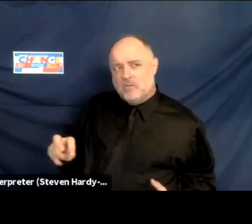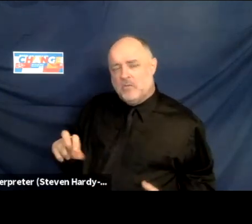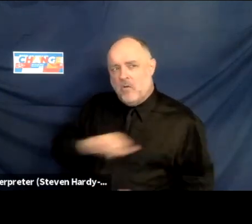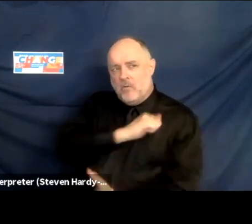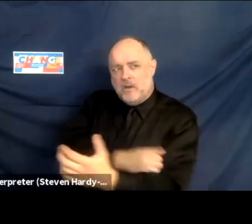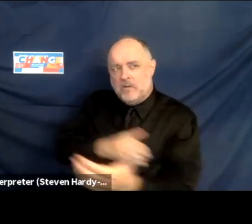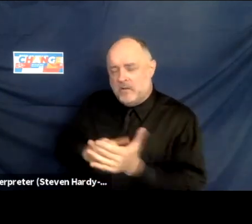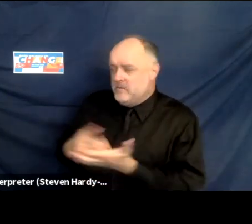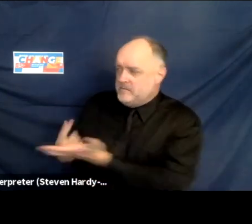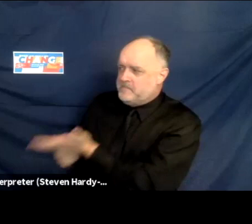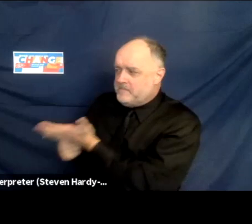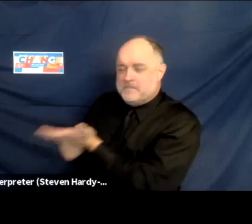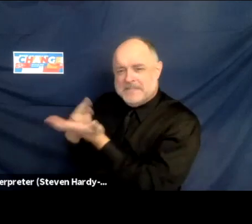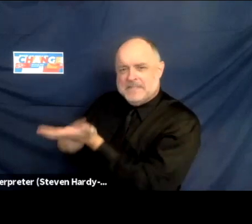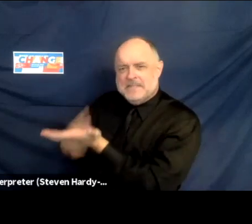legislation.